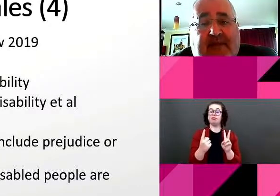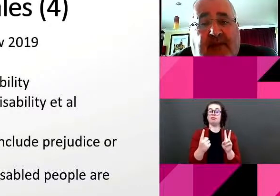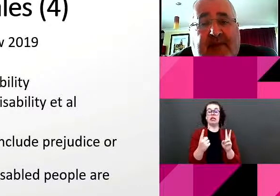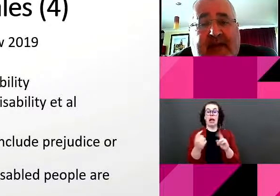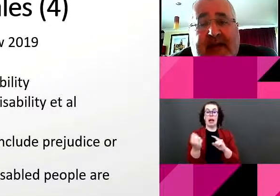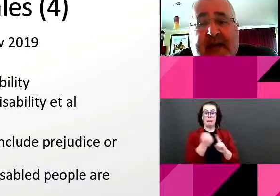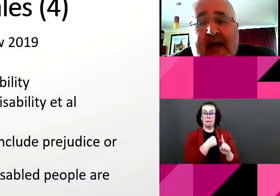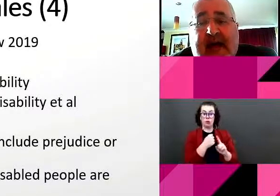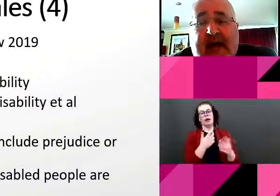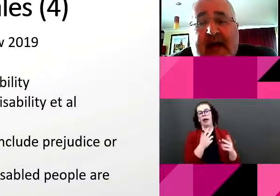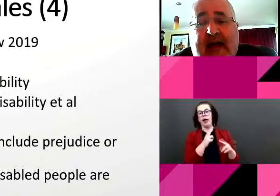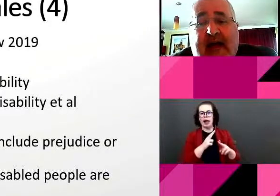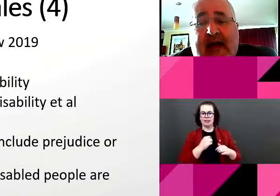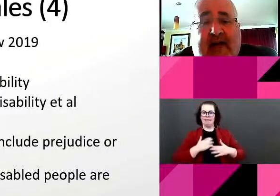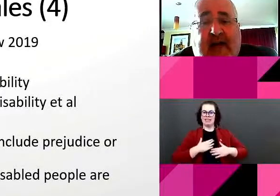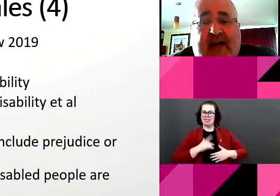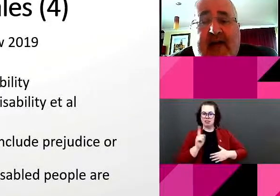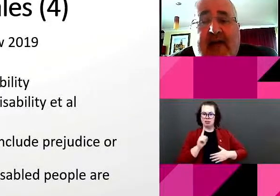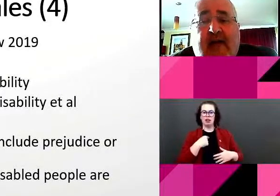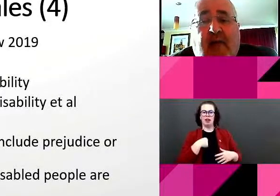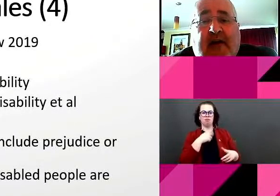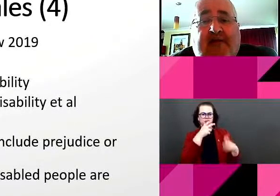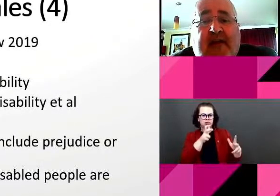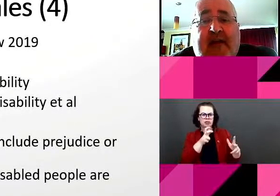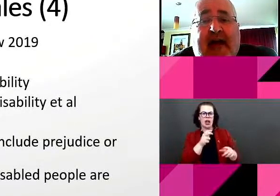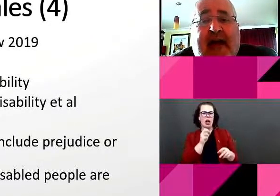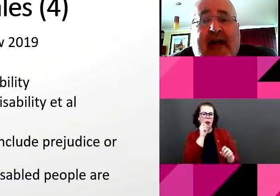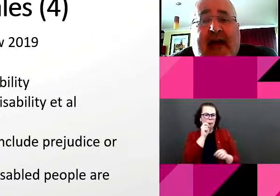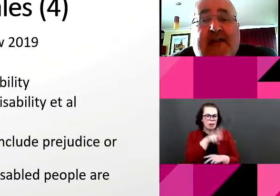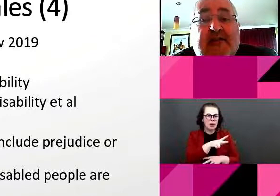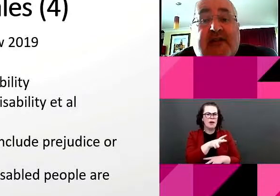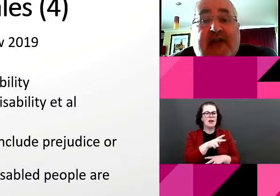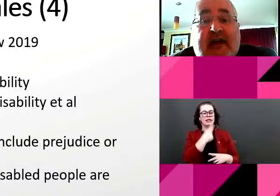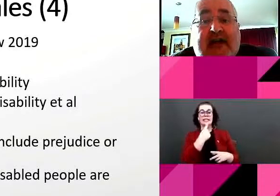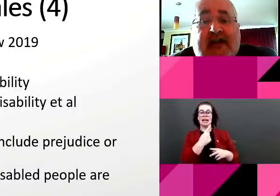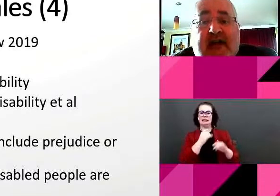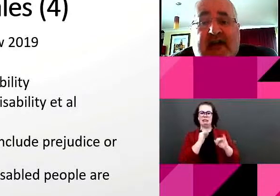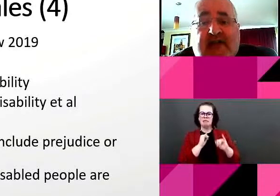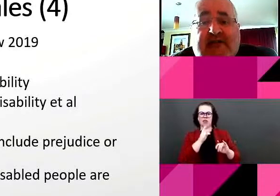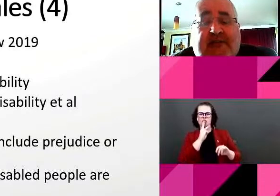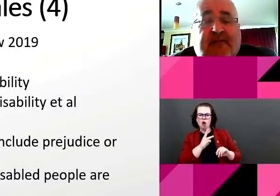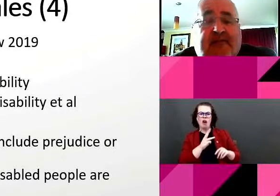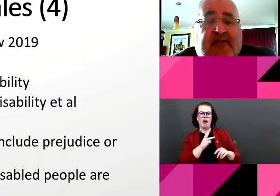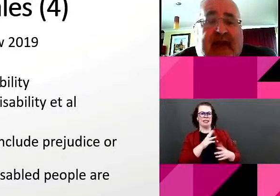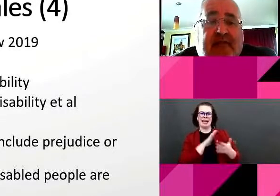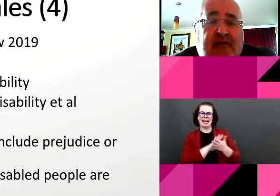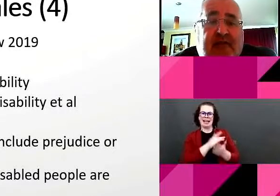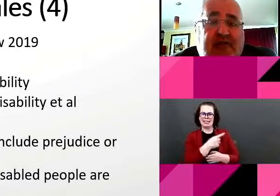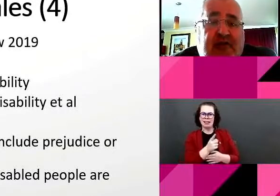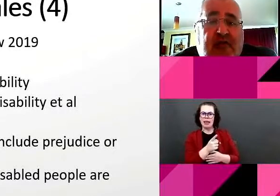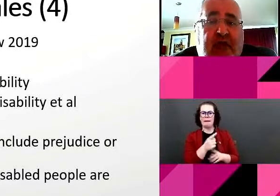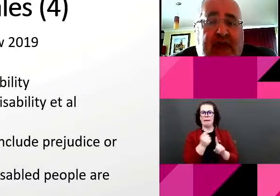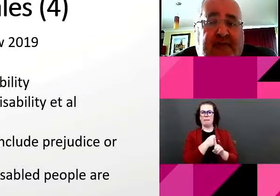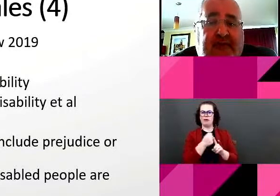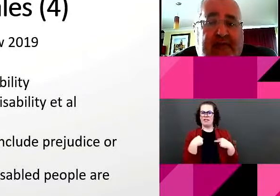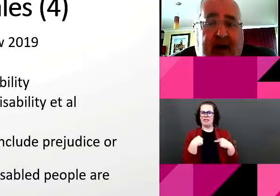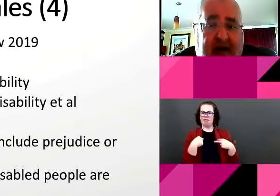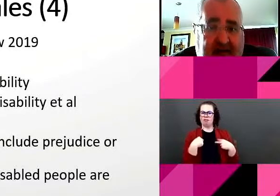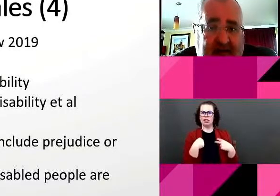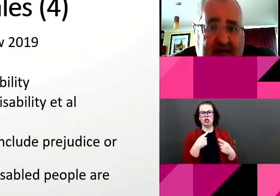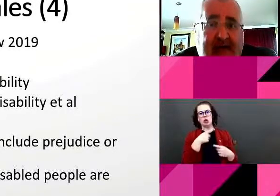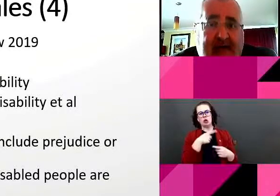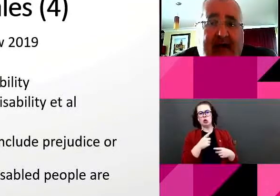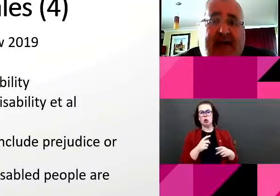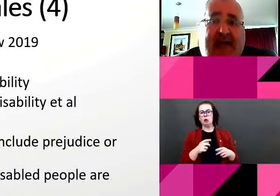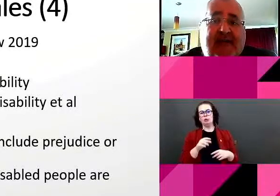abused them verbally, and spat on one of them and used abusive language, "you effing